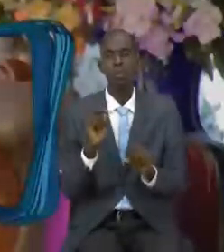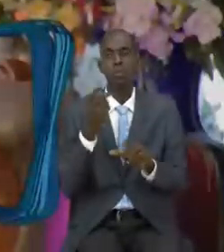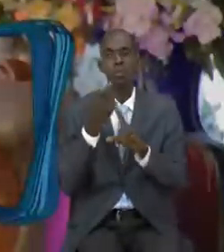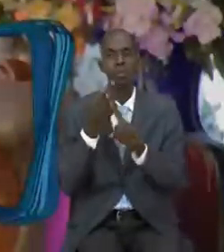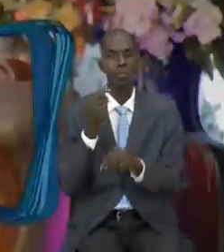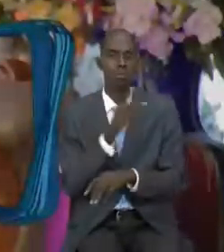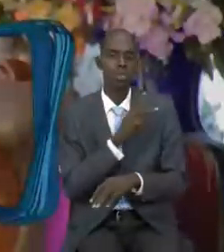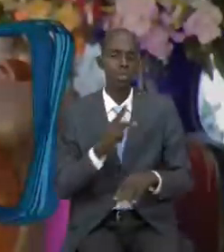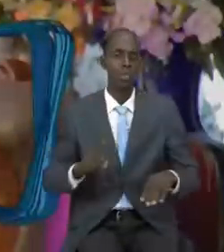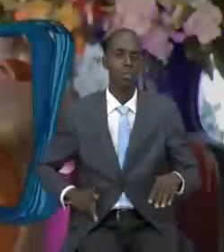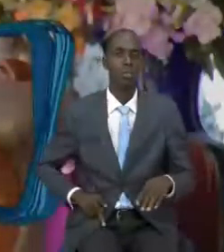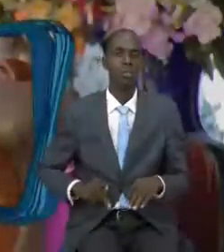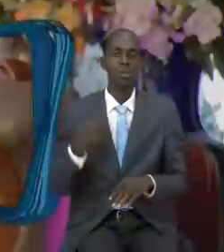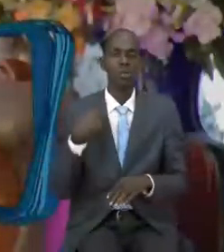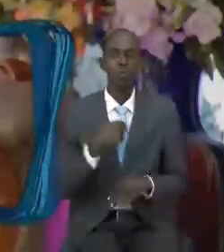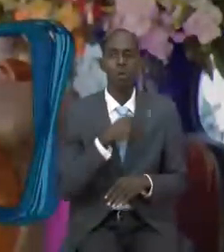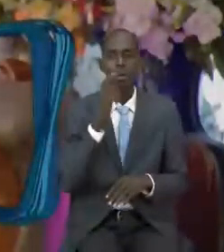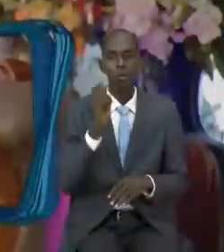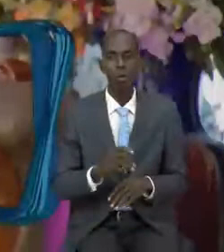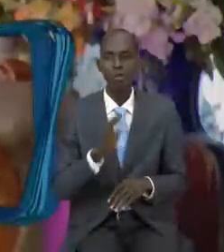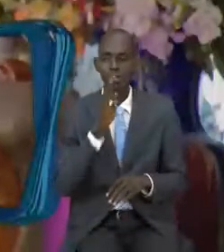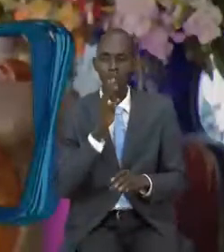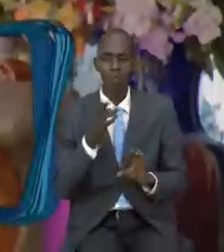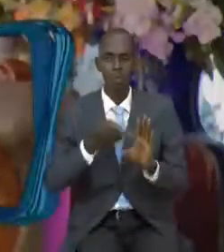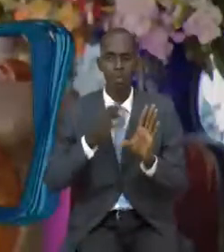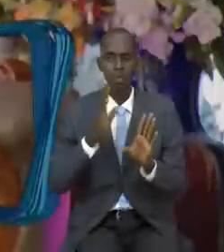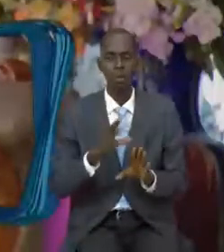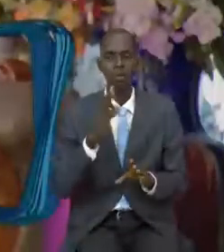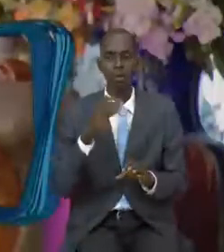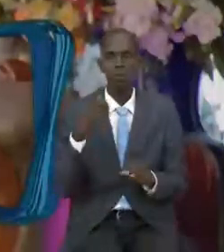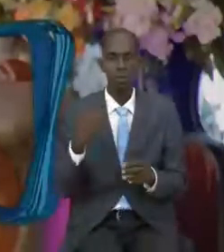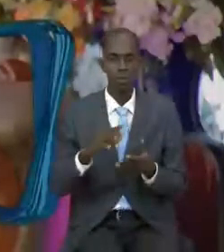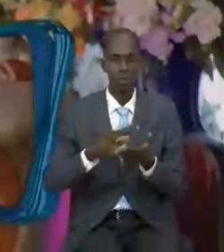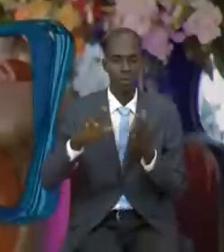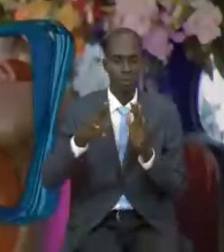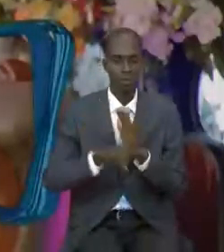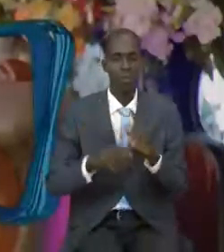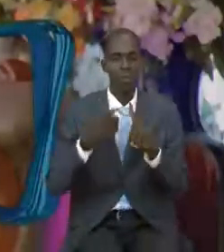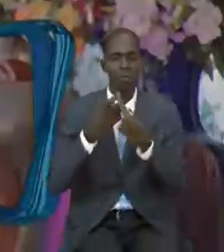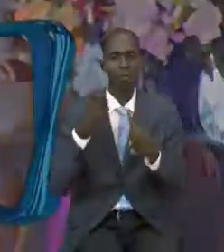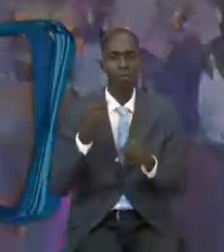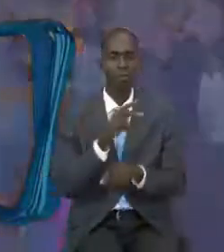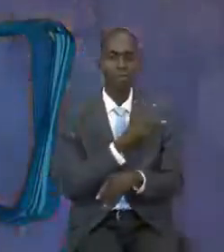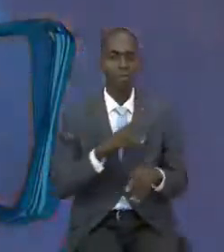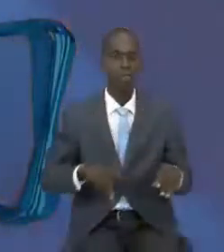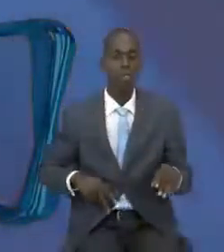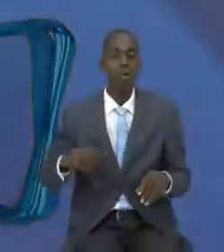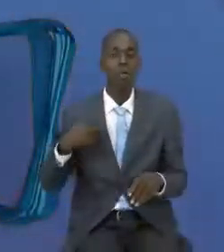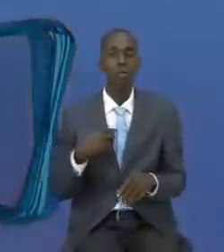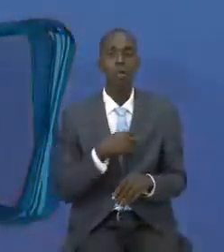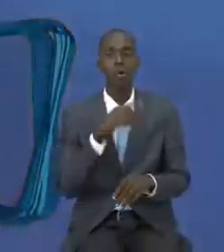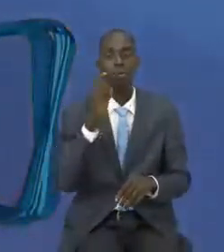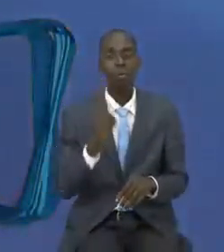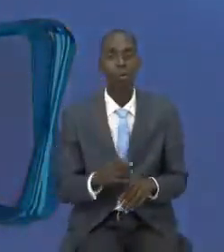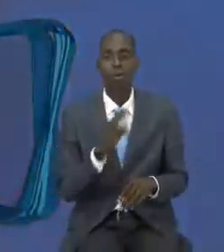be partakers of the forgiveness from the king. We must be partakers of